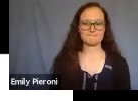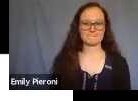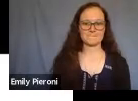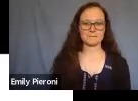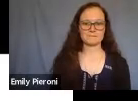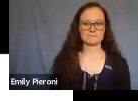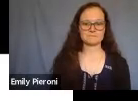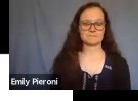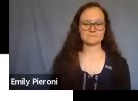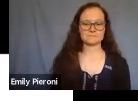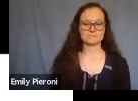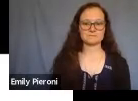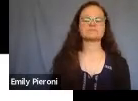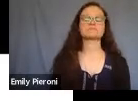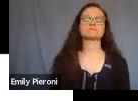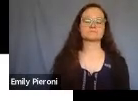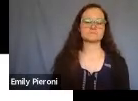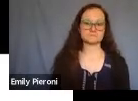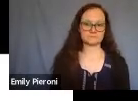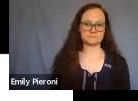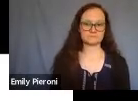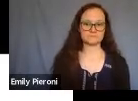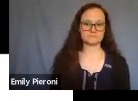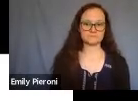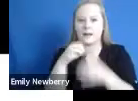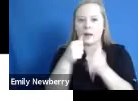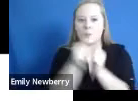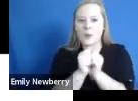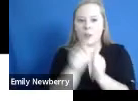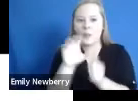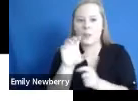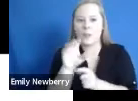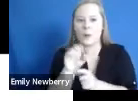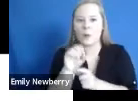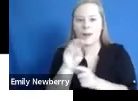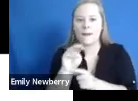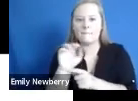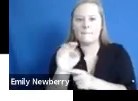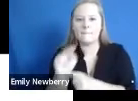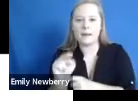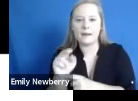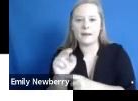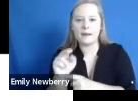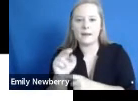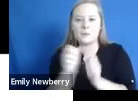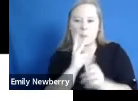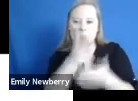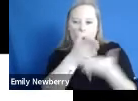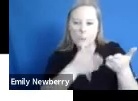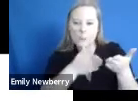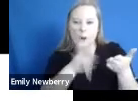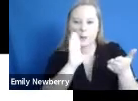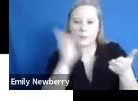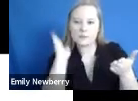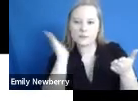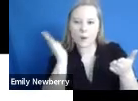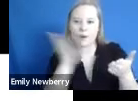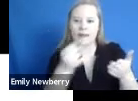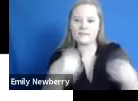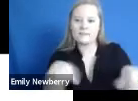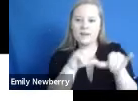Hello, everyone. My name is David Sosi, and I'm with the O&M. So I'll be doing the water portion and the size of our